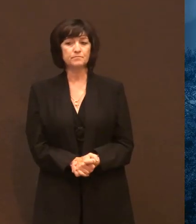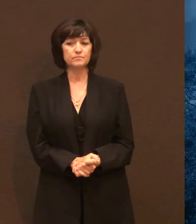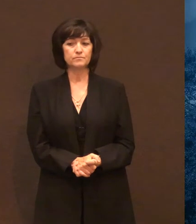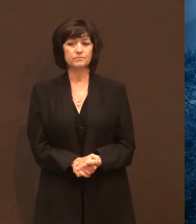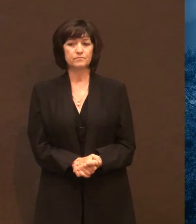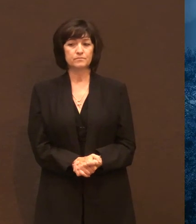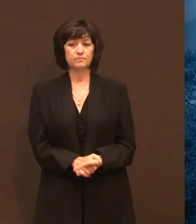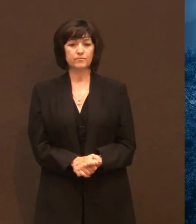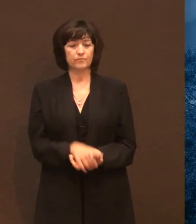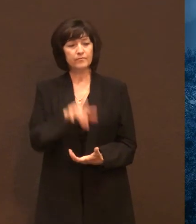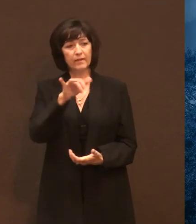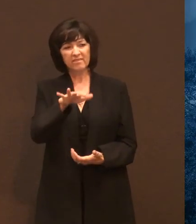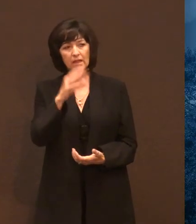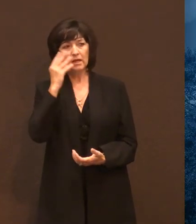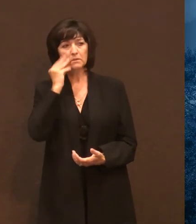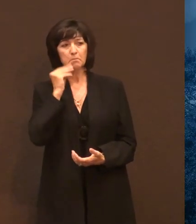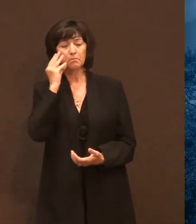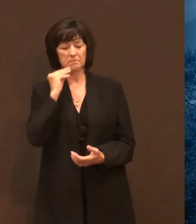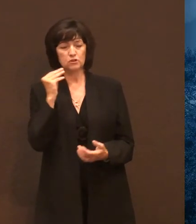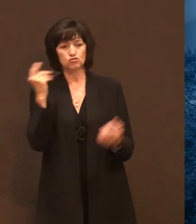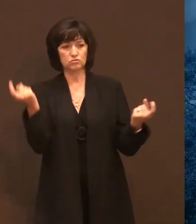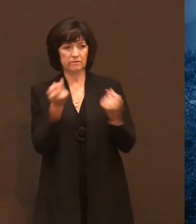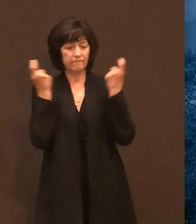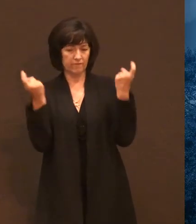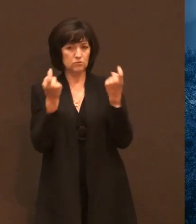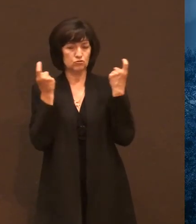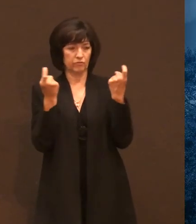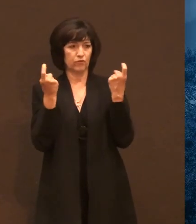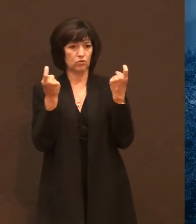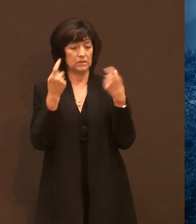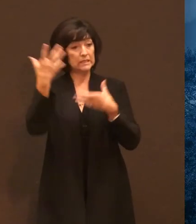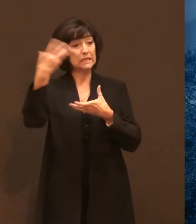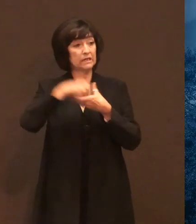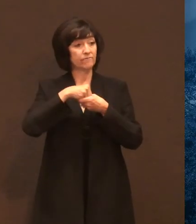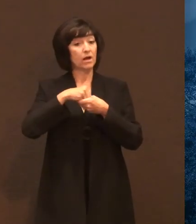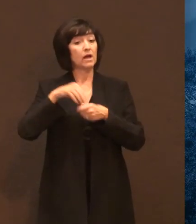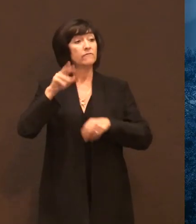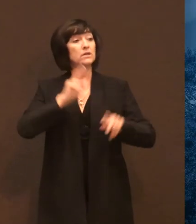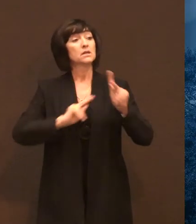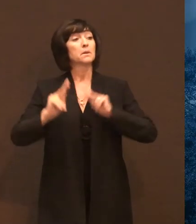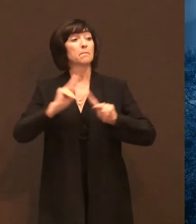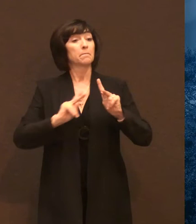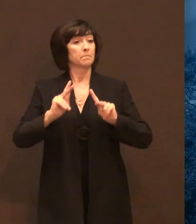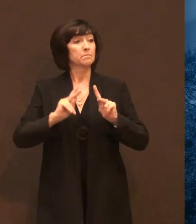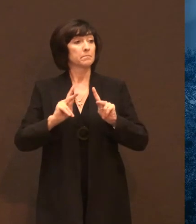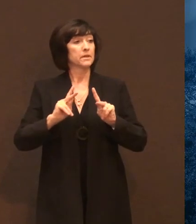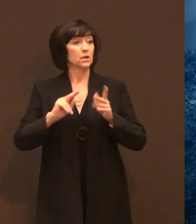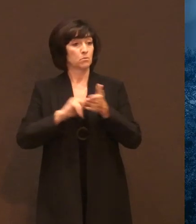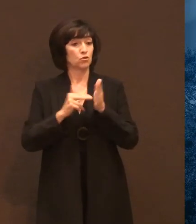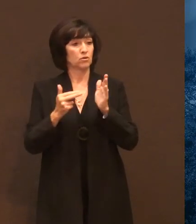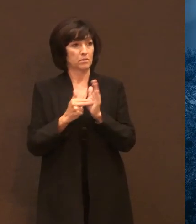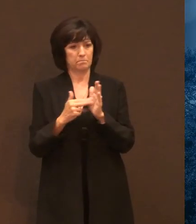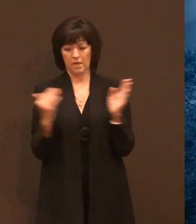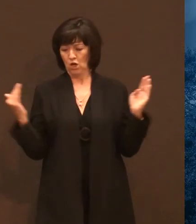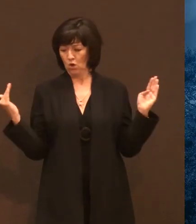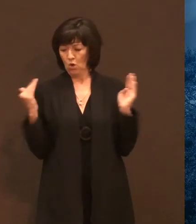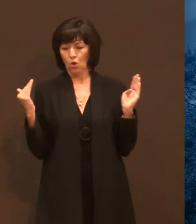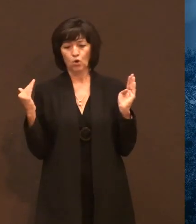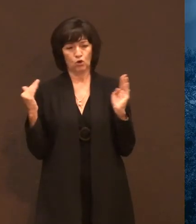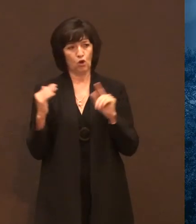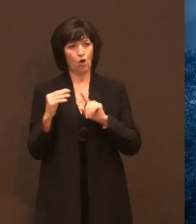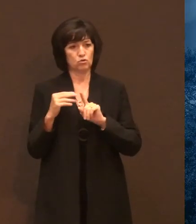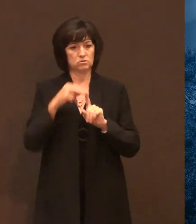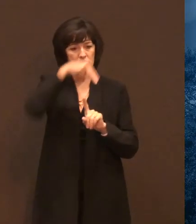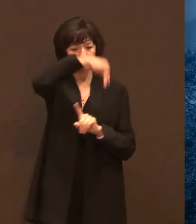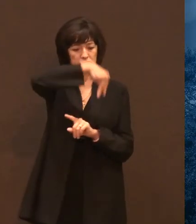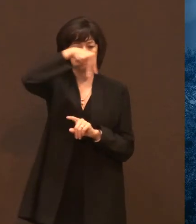part of the Peach Festival, not the whole part, involves people congregating kind of shoulder to shoulder mostly along the